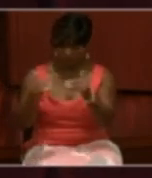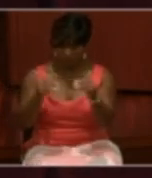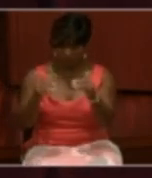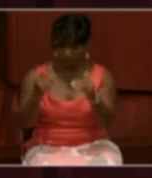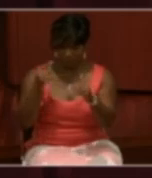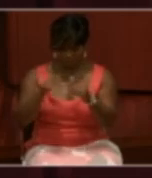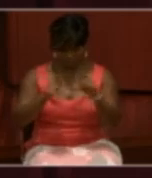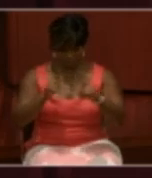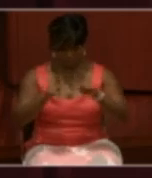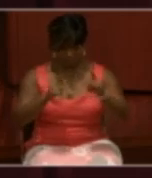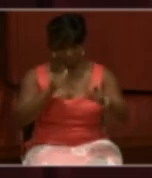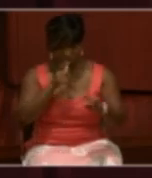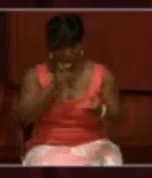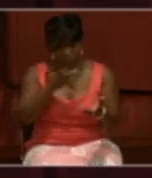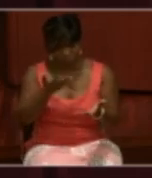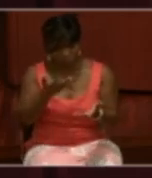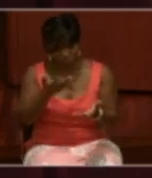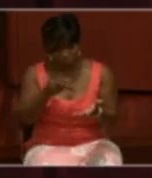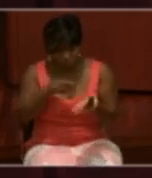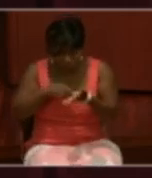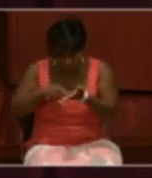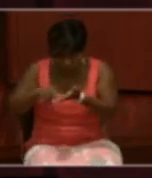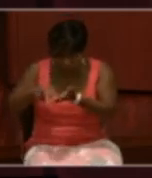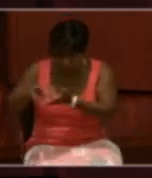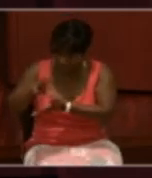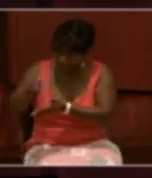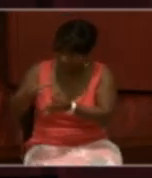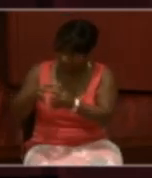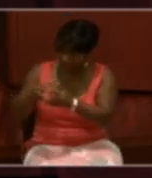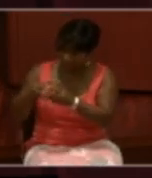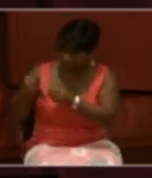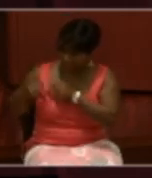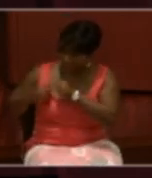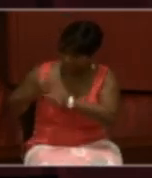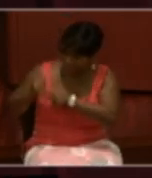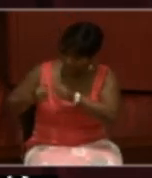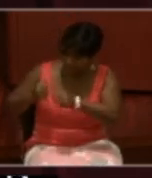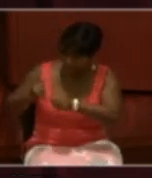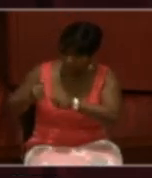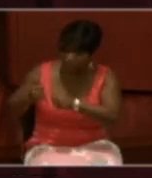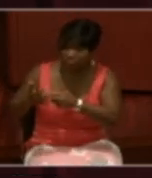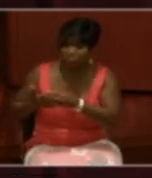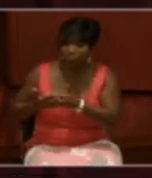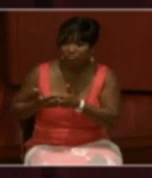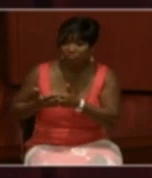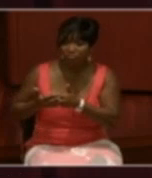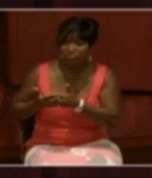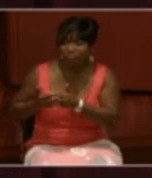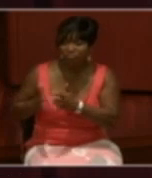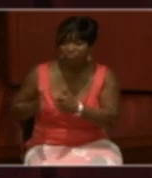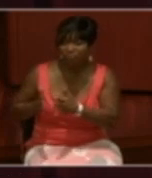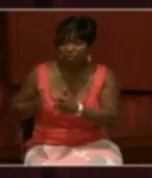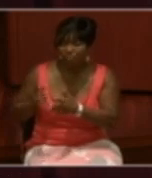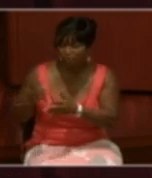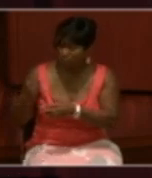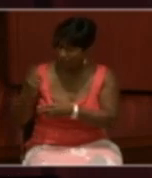For those who are researching African American ancestors, one of the most